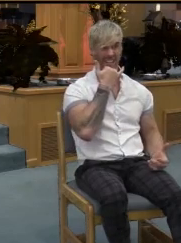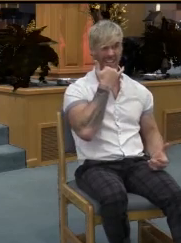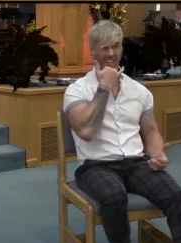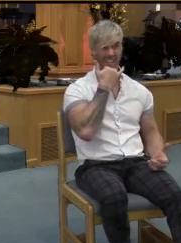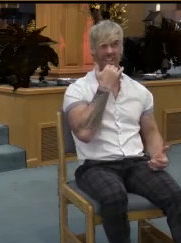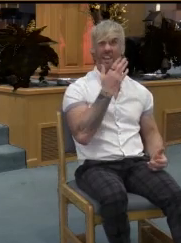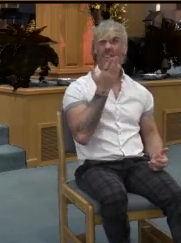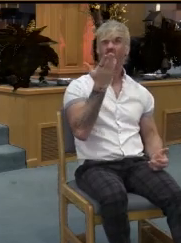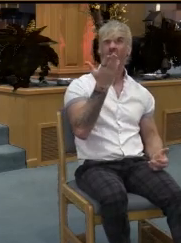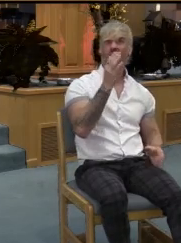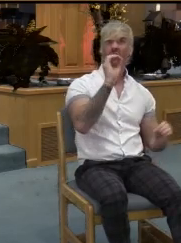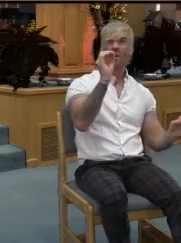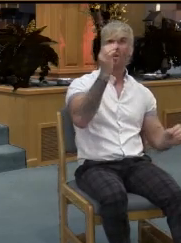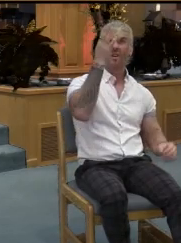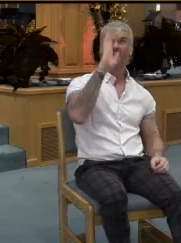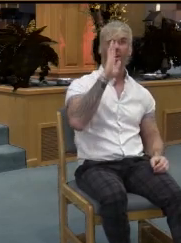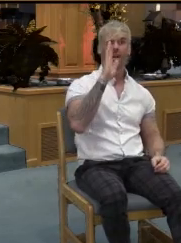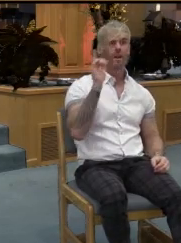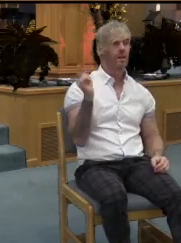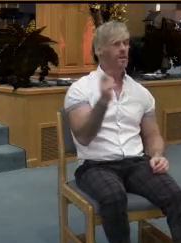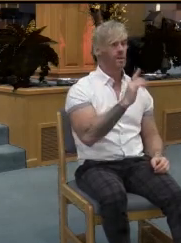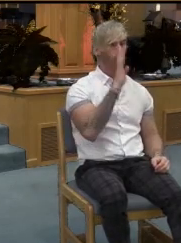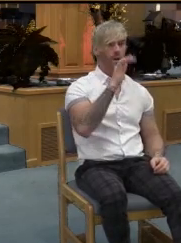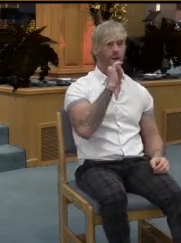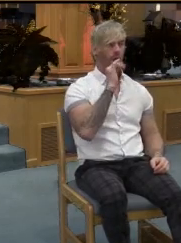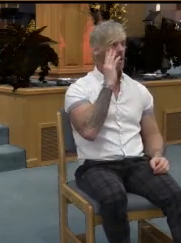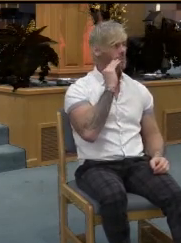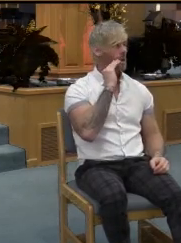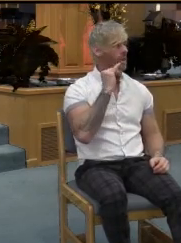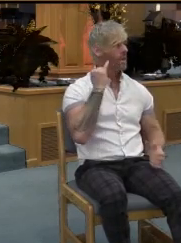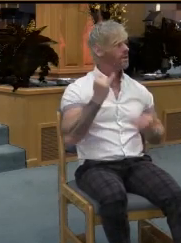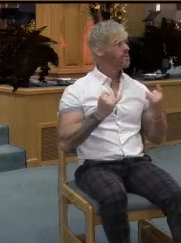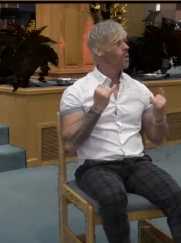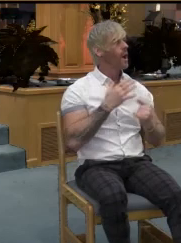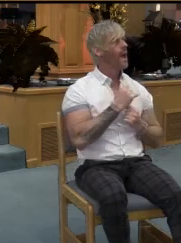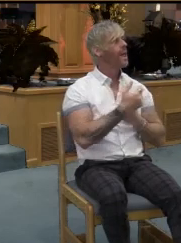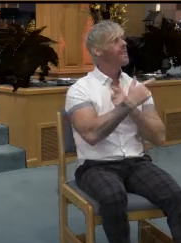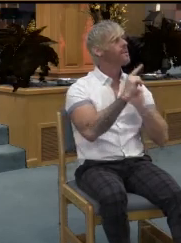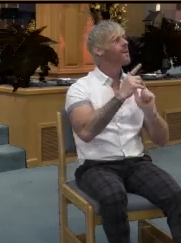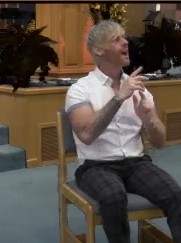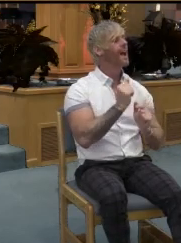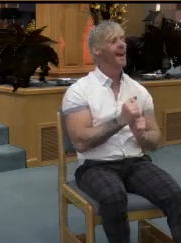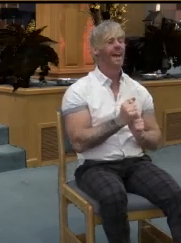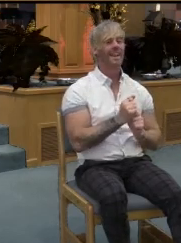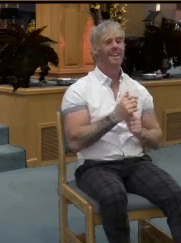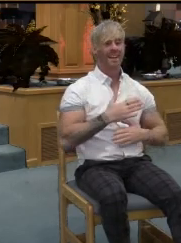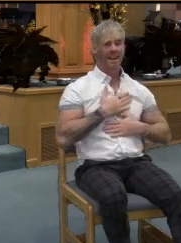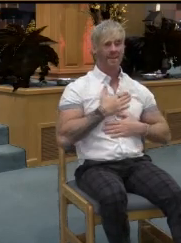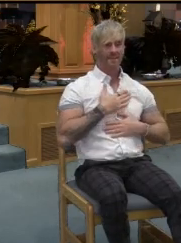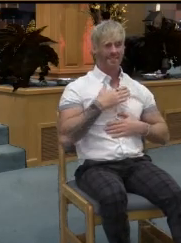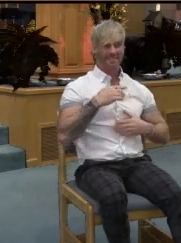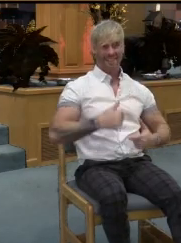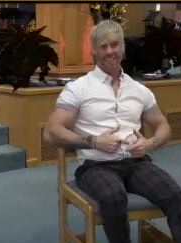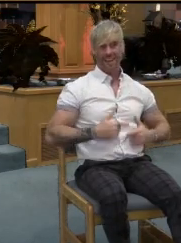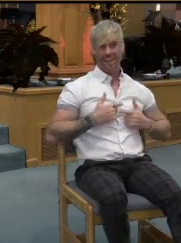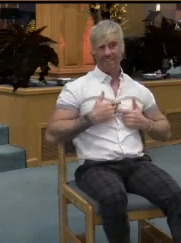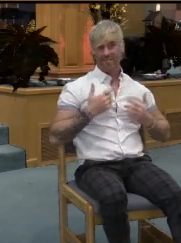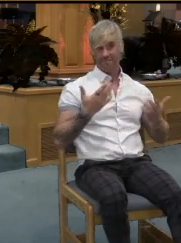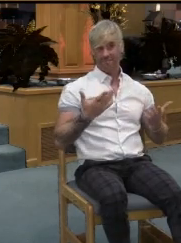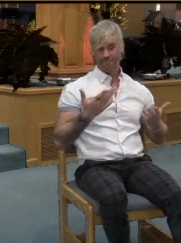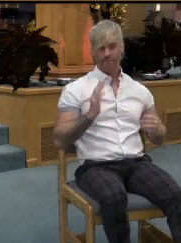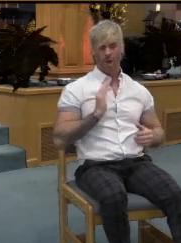not find the joy and the liberty and the life and the pursuit of happiness that even our founding fathers tried to write into